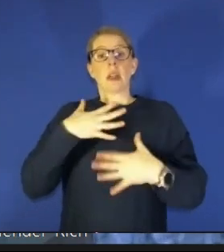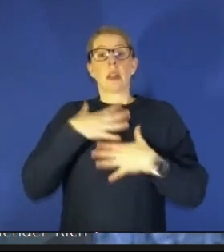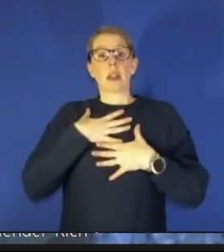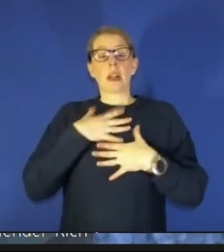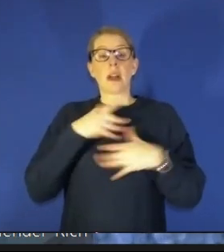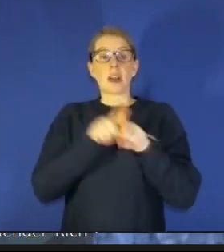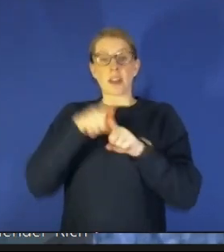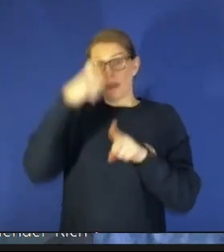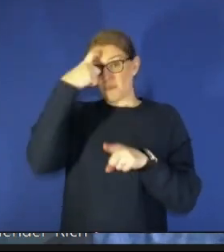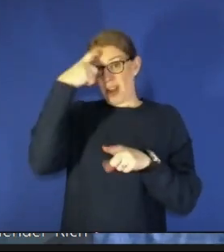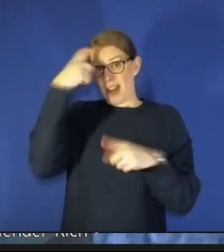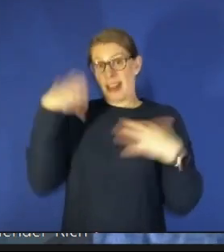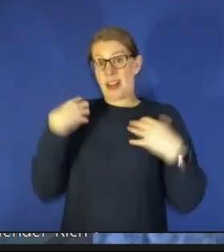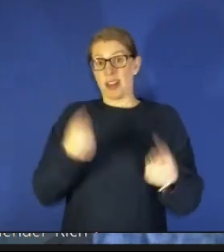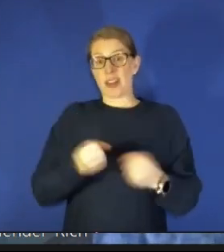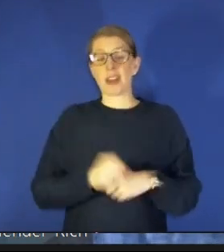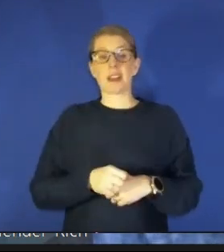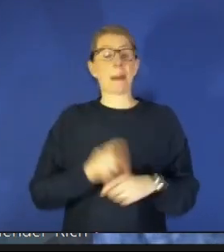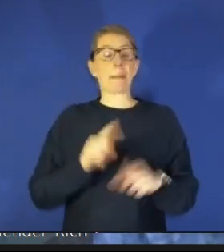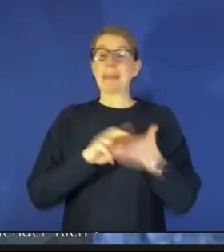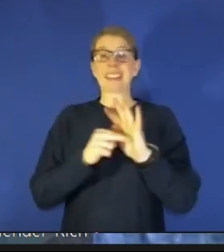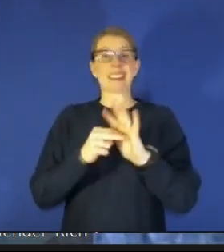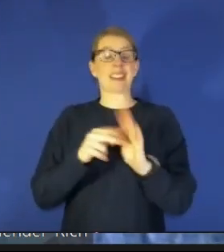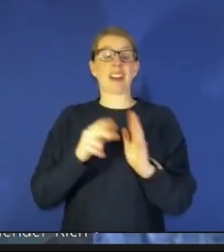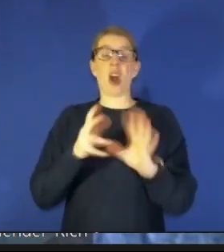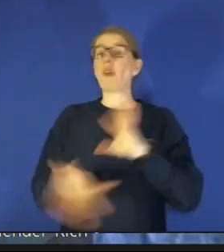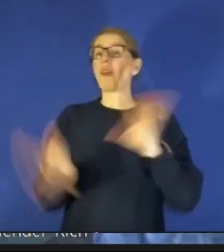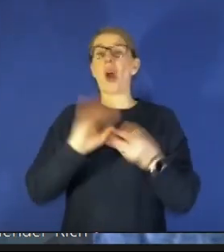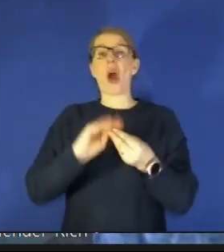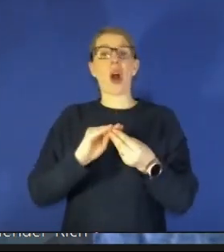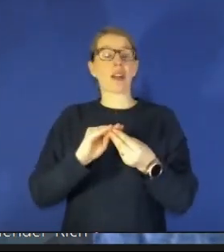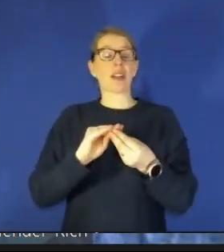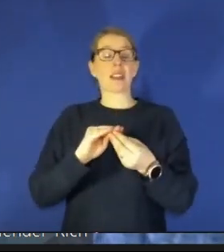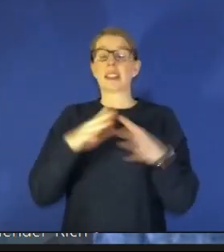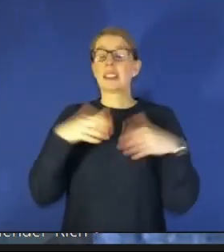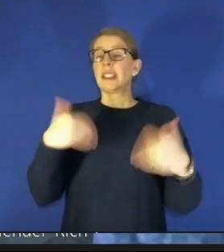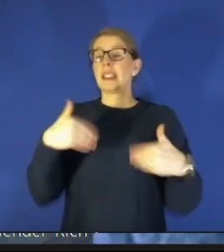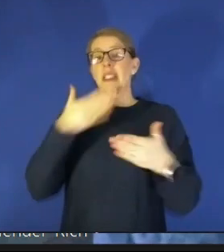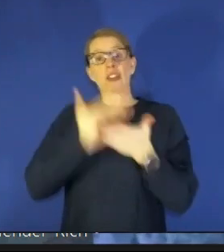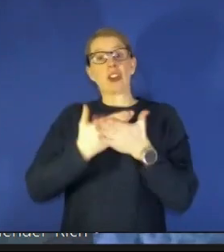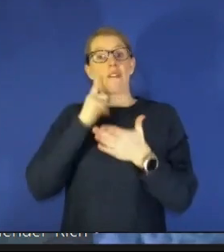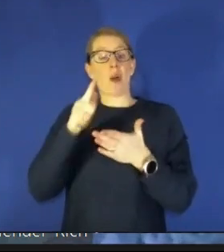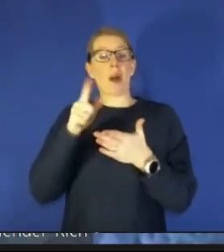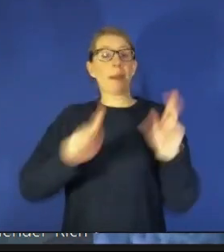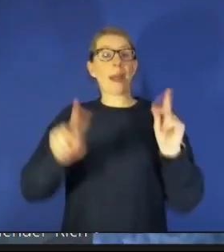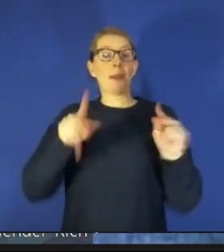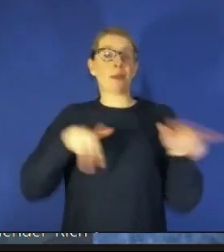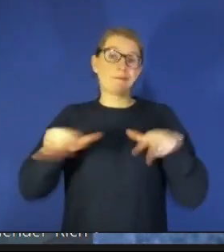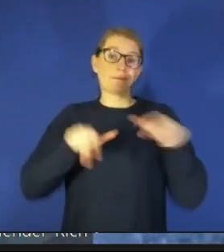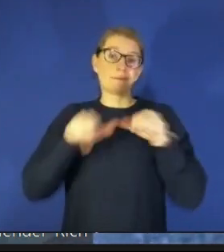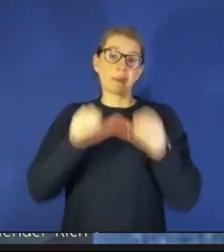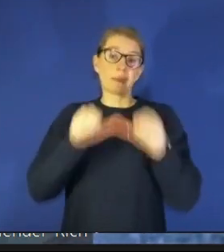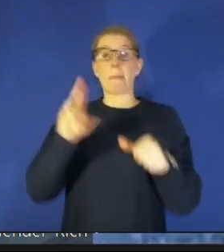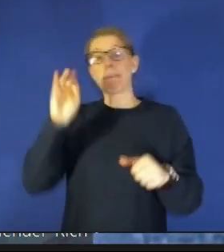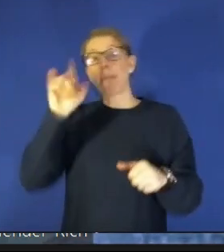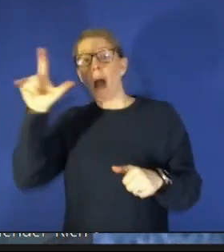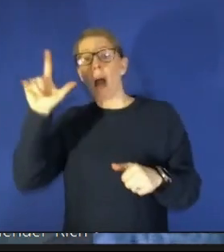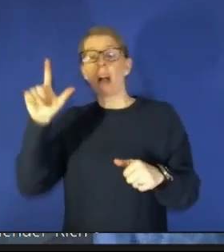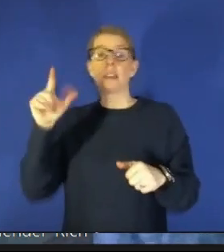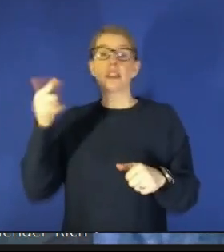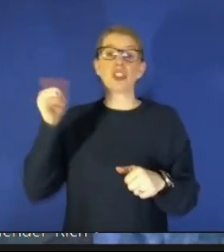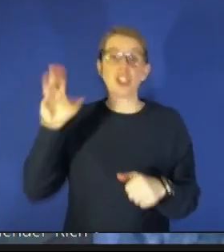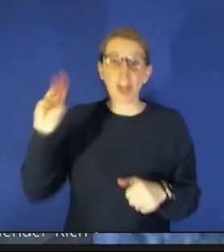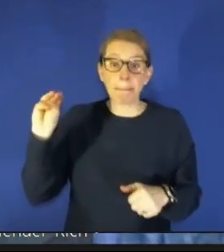their overall health and stamina, that we just have everybody keep moving as much as they can, whether it's in the mall or in the gym or wherever they